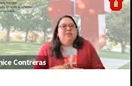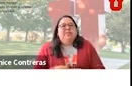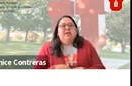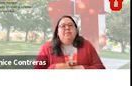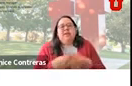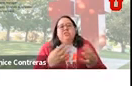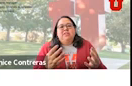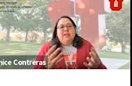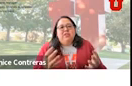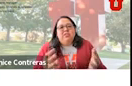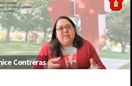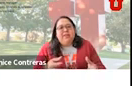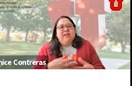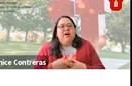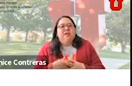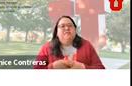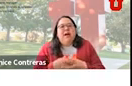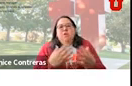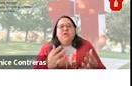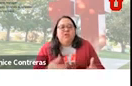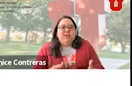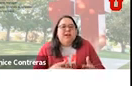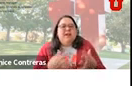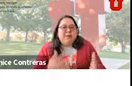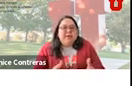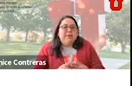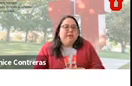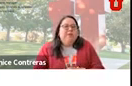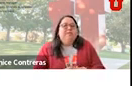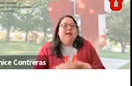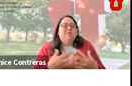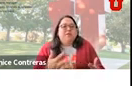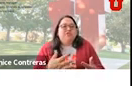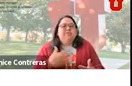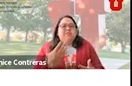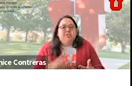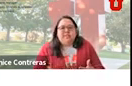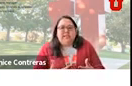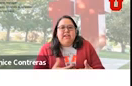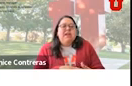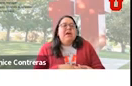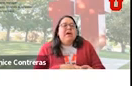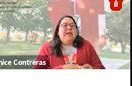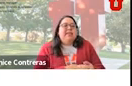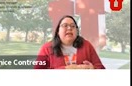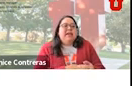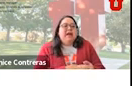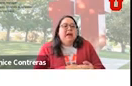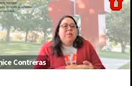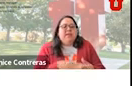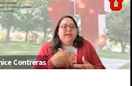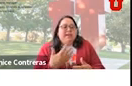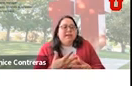a banquet. Make sure that you're thinking of how are you going to accommodate people that have wheelchairs on your seating, and